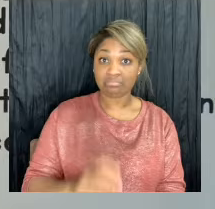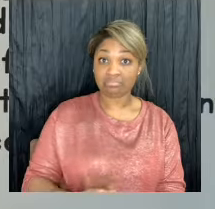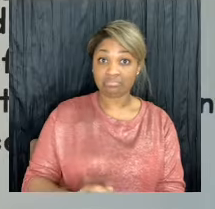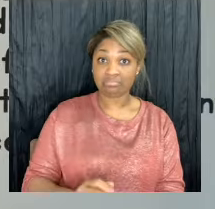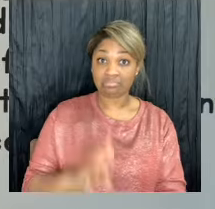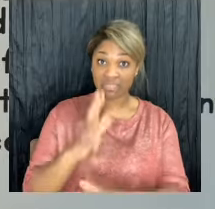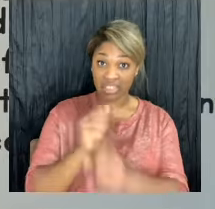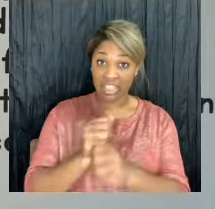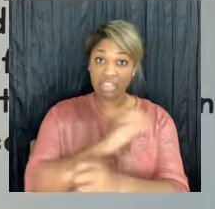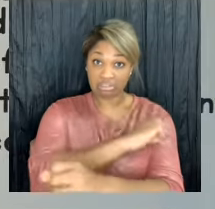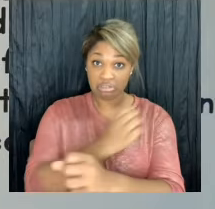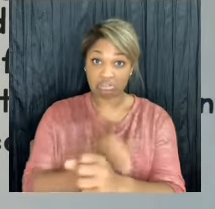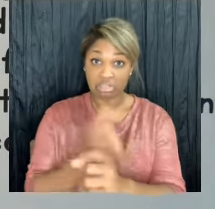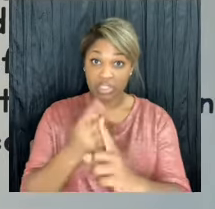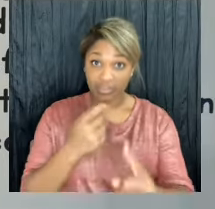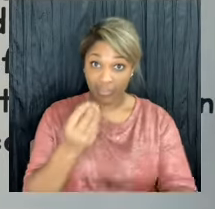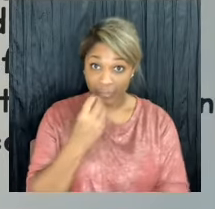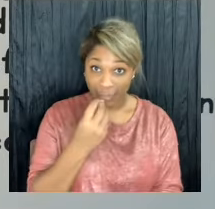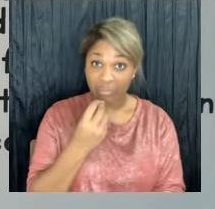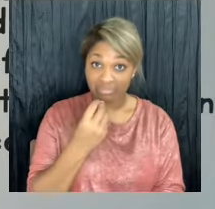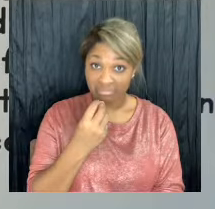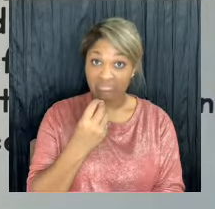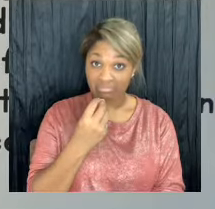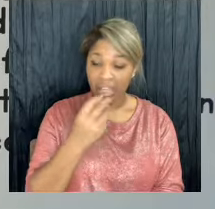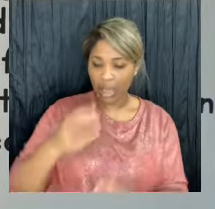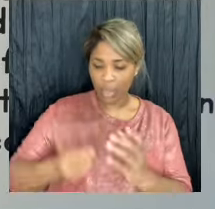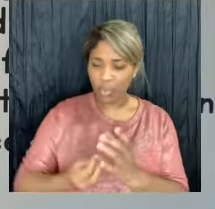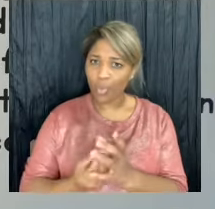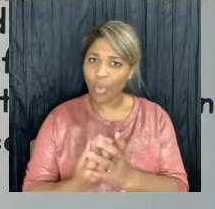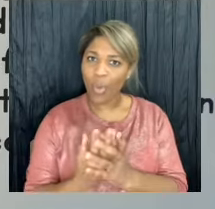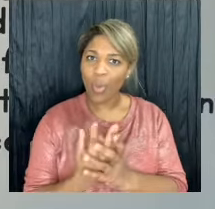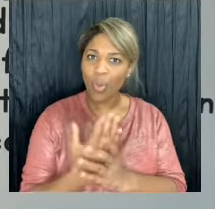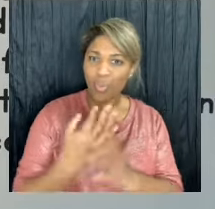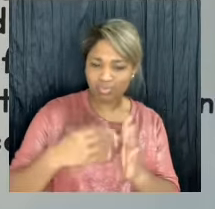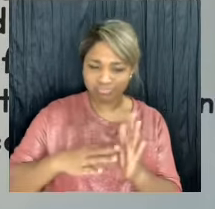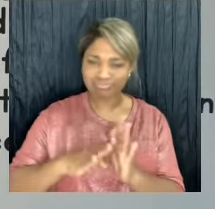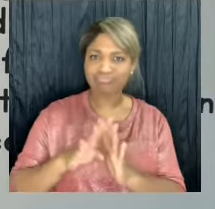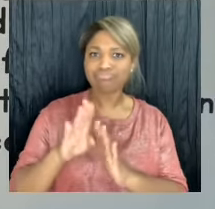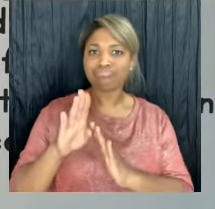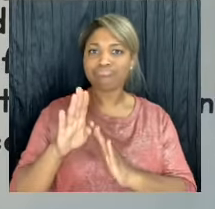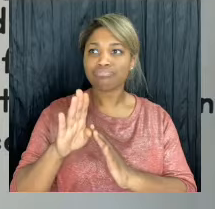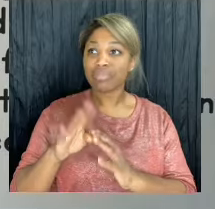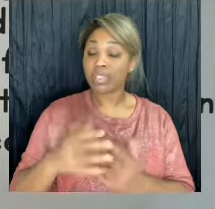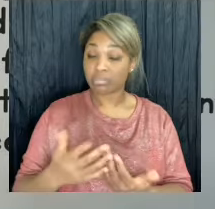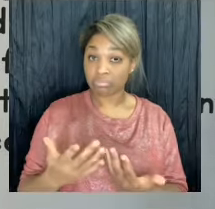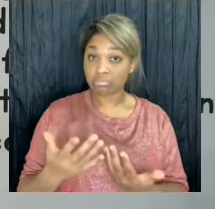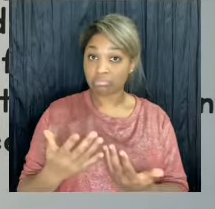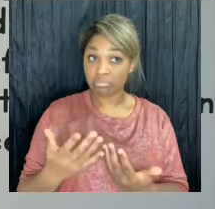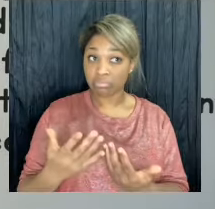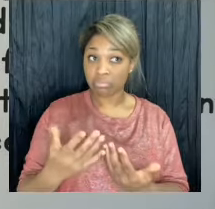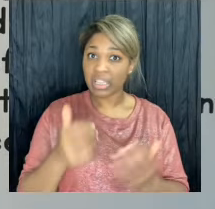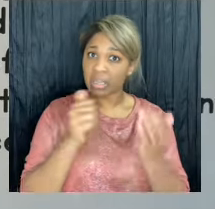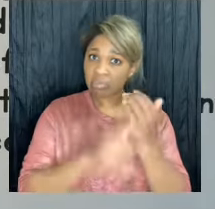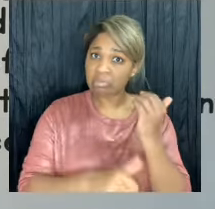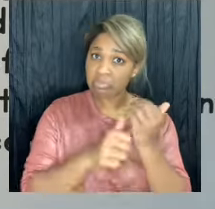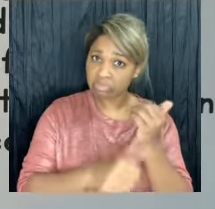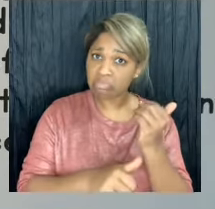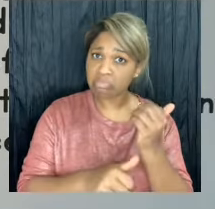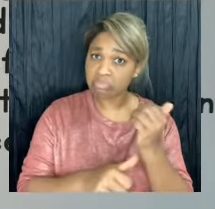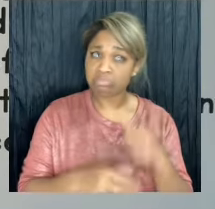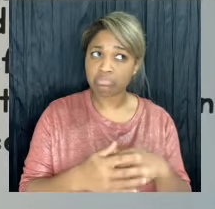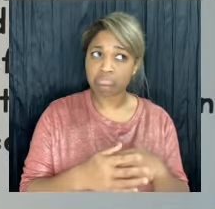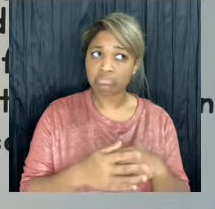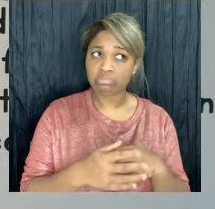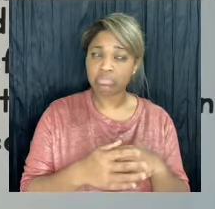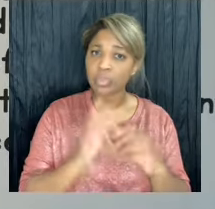get energy from food. They grow and develop. They get rid of waste. They